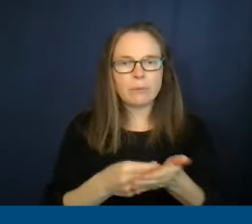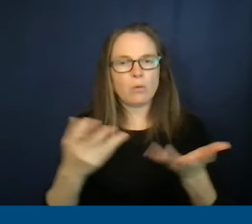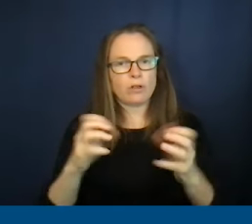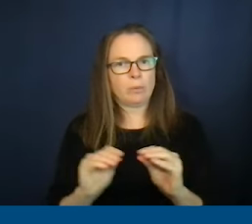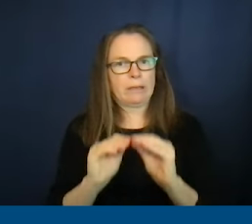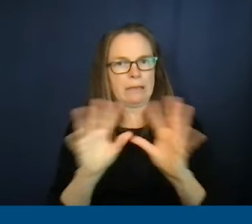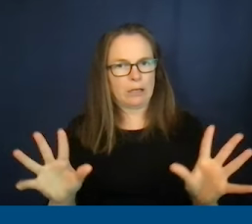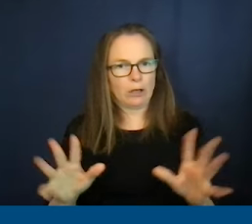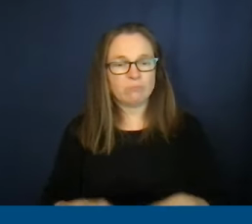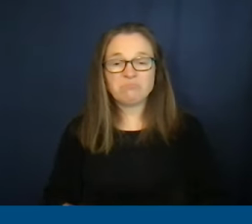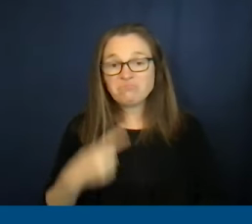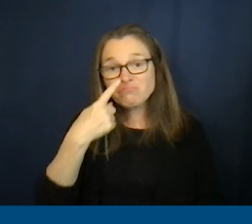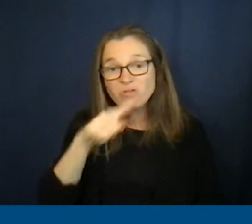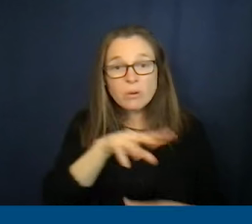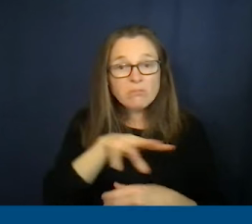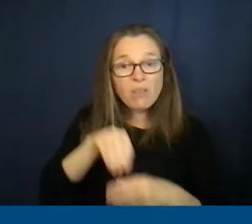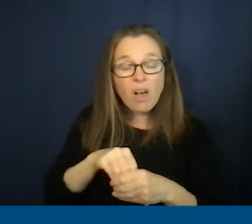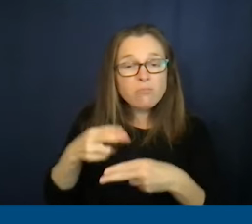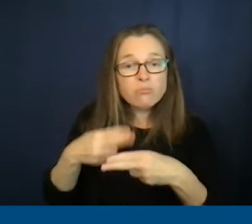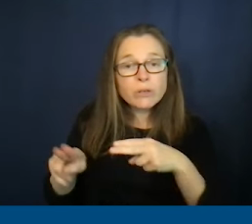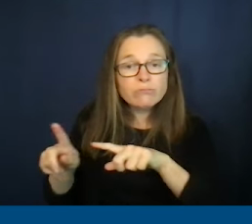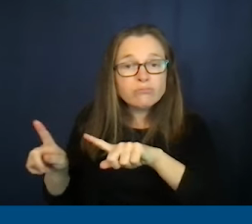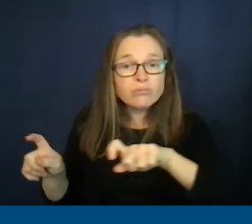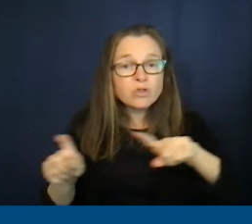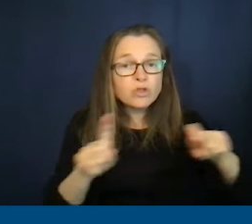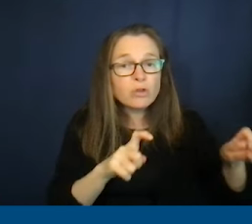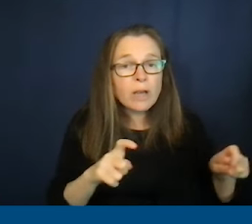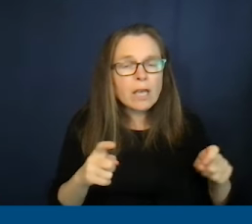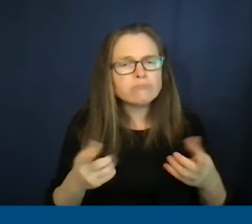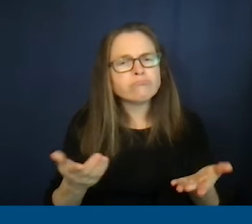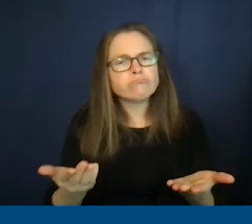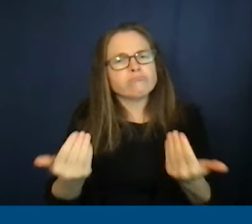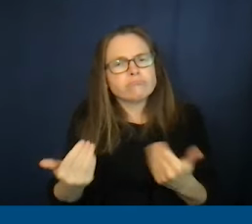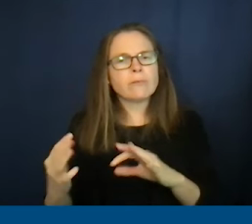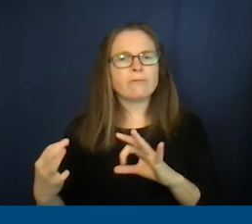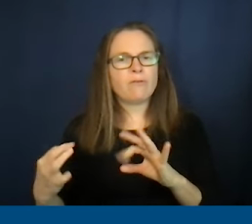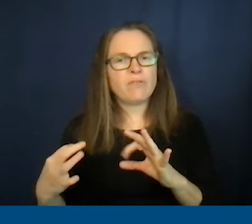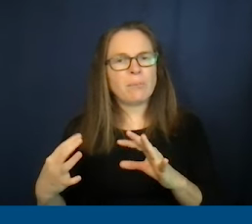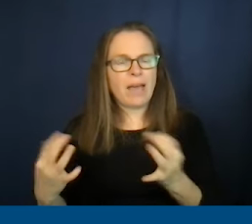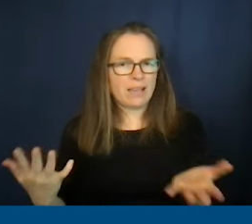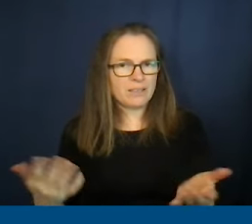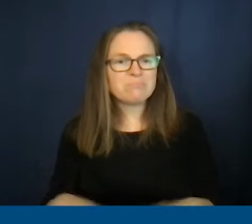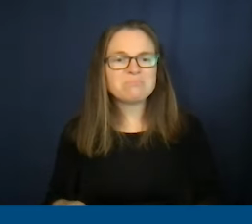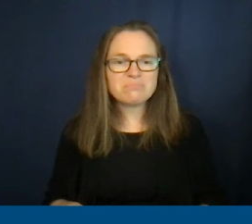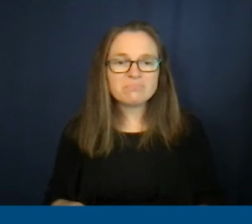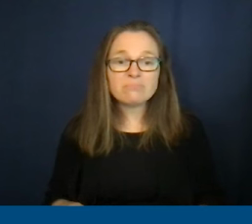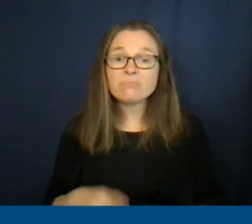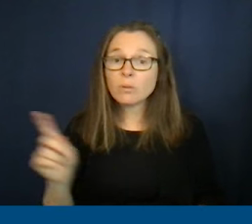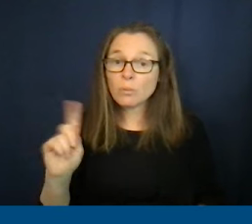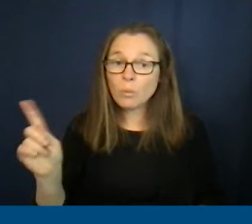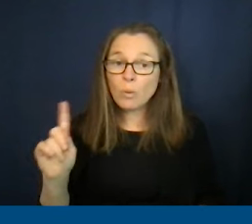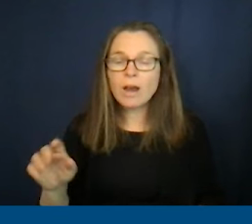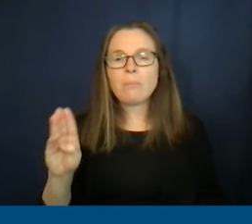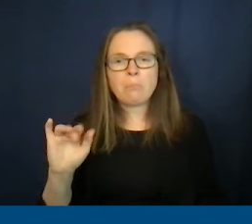do ask that you participate in our brief survey to provide feedback of the information that was provided today, which can be found in